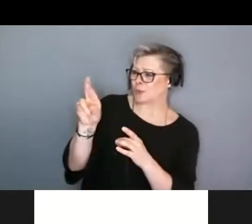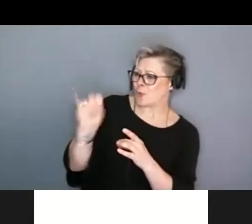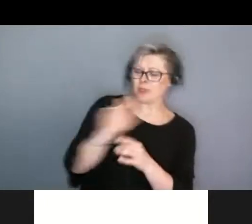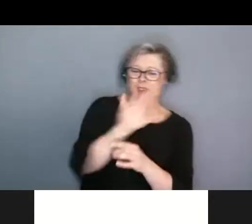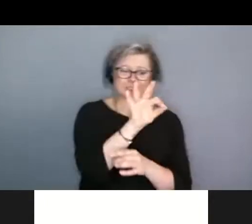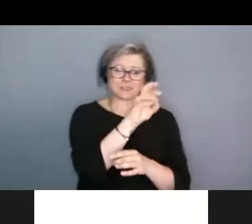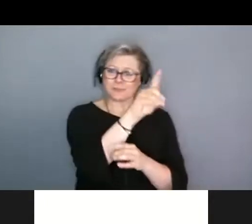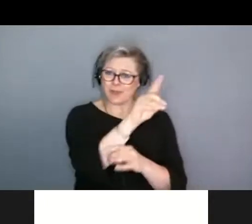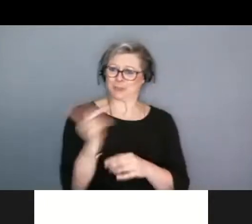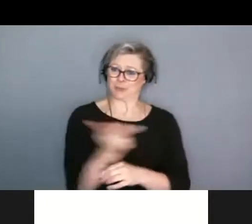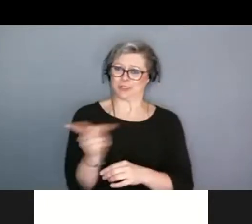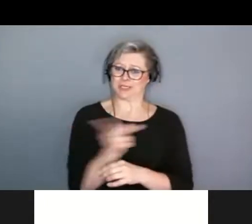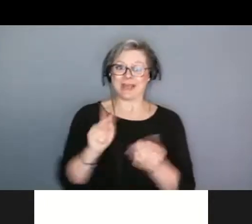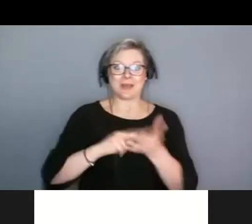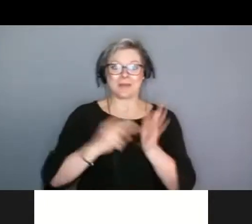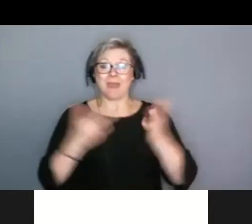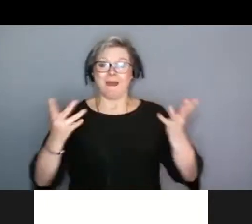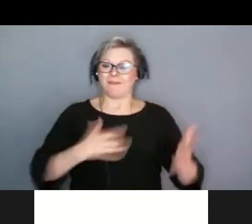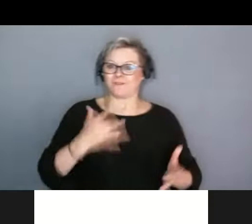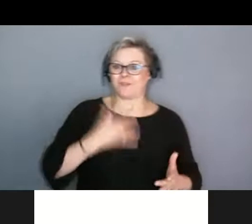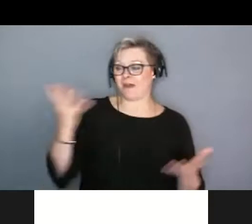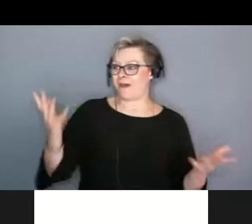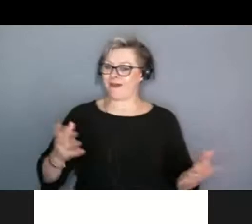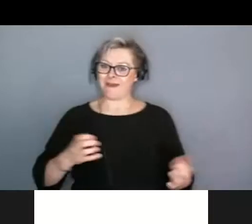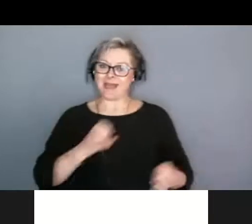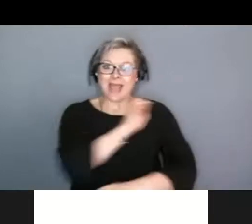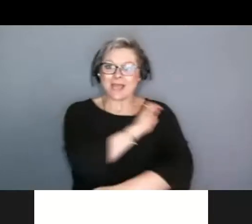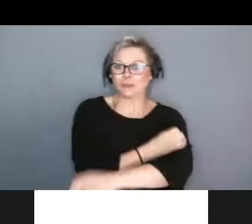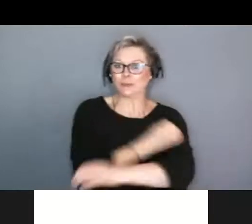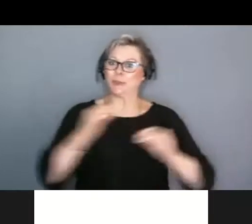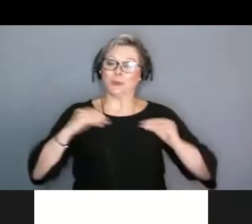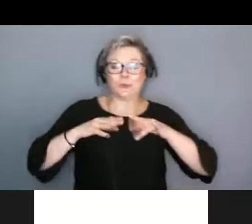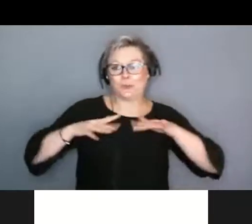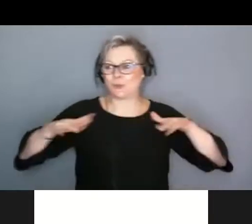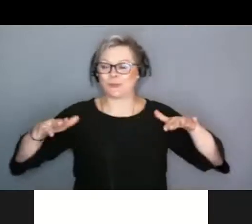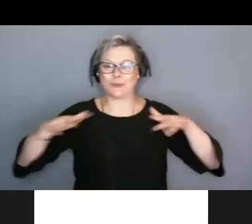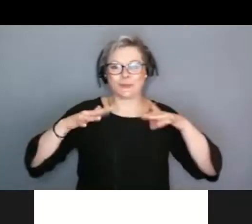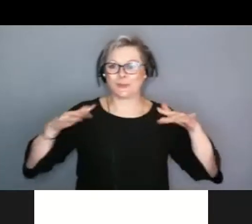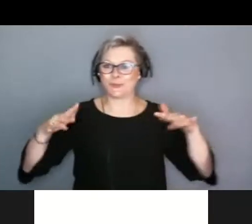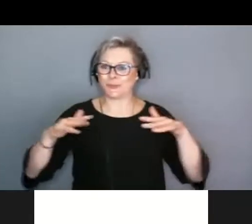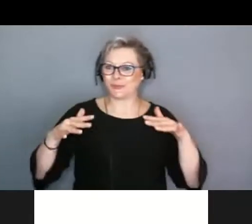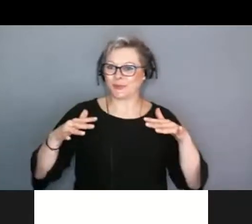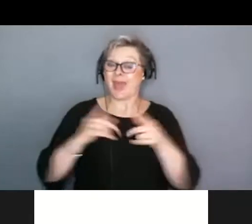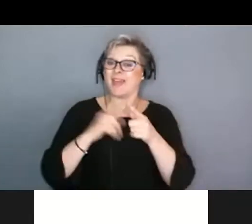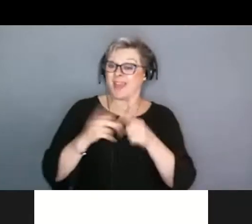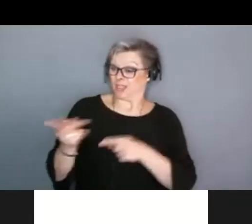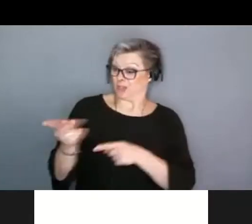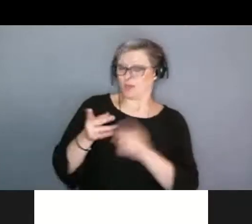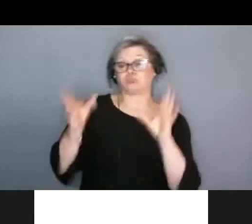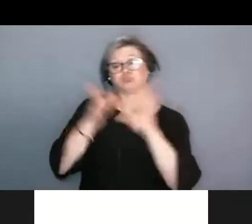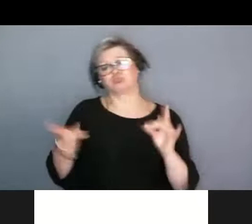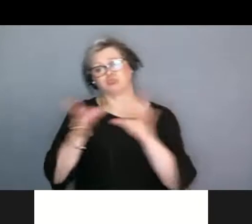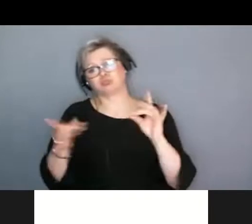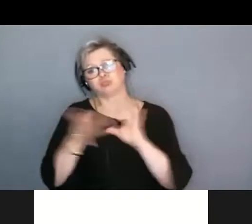that creates light and energy that drives the stories. So then they tell a story about a friend who